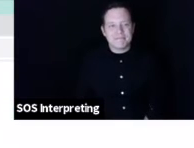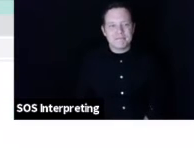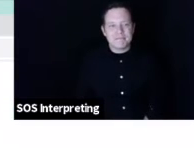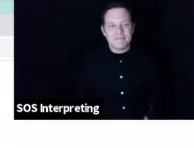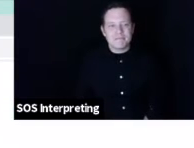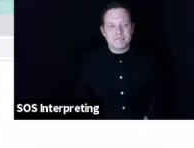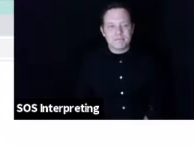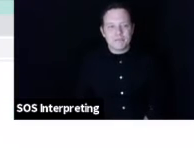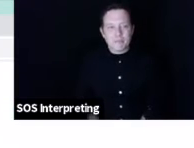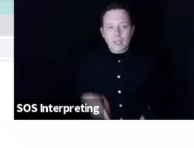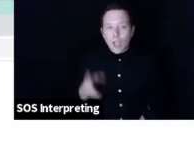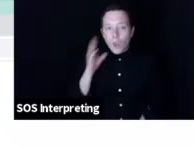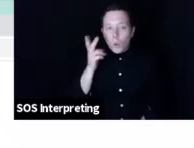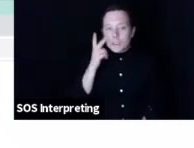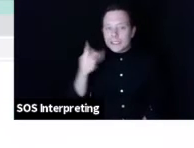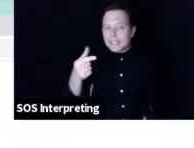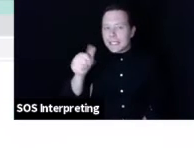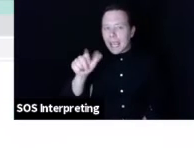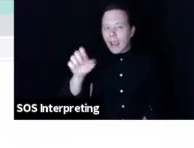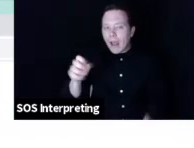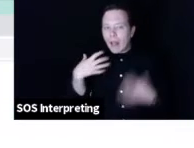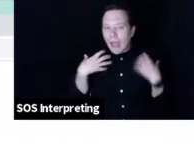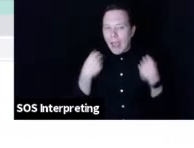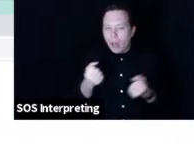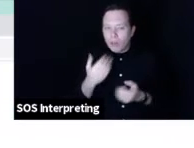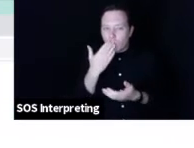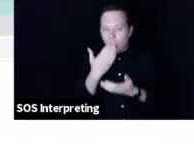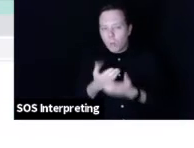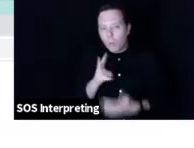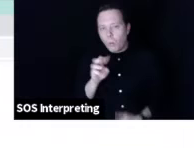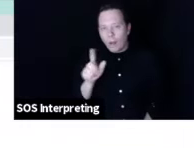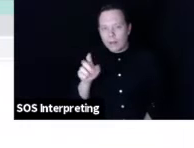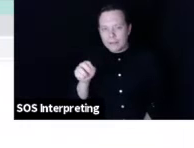And you'll see this Gale Health and Wellness.